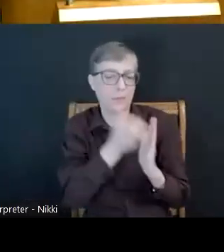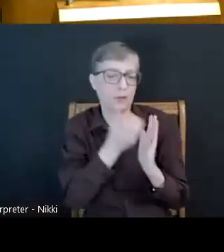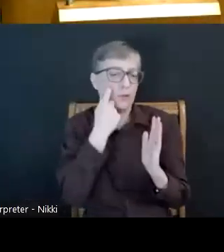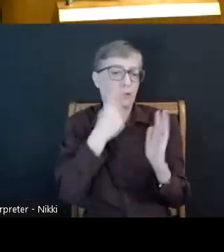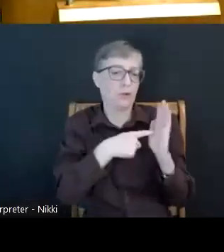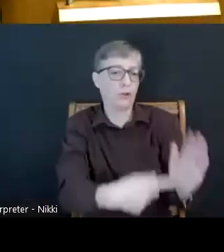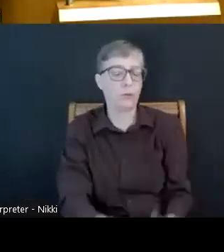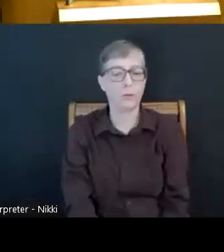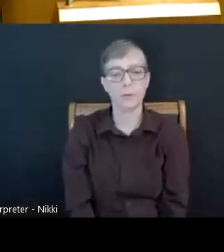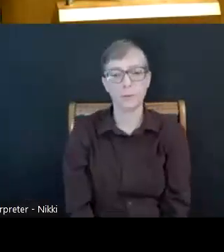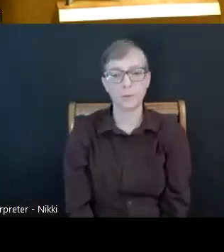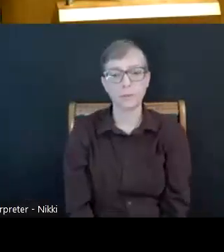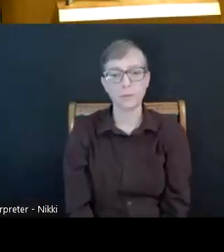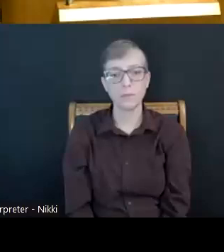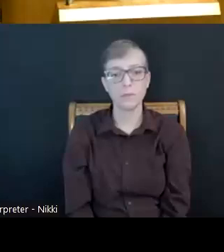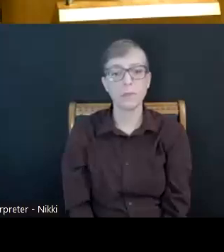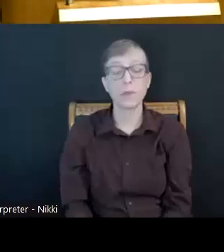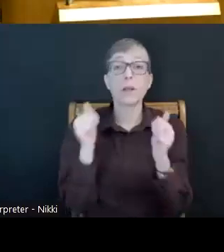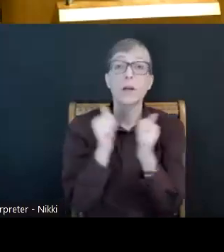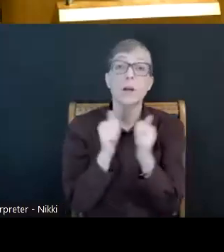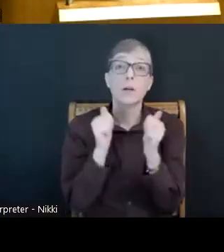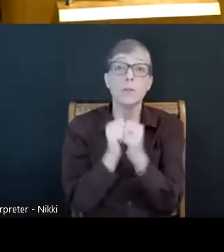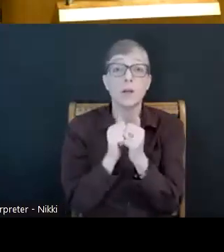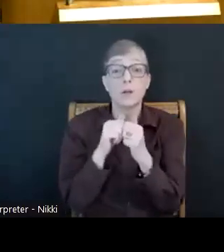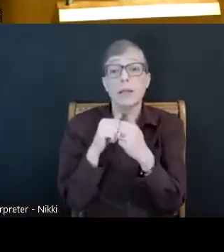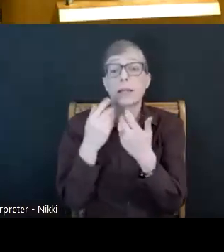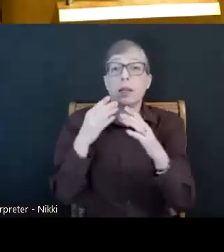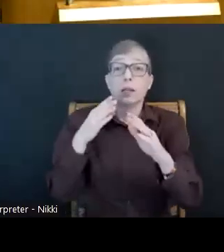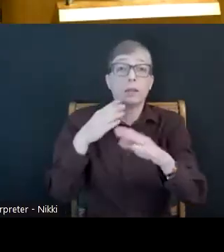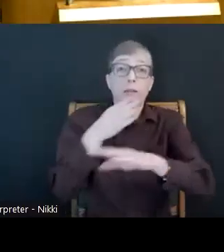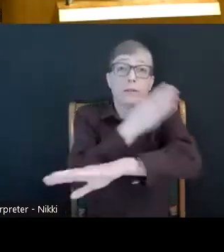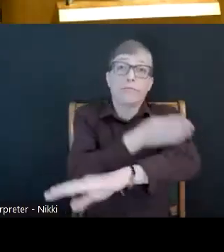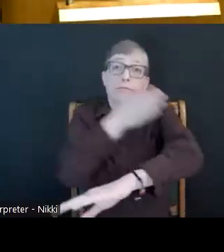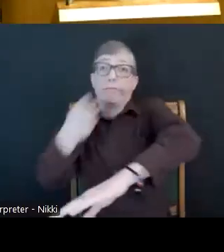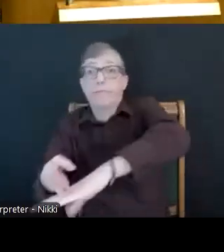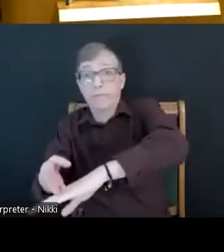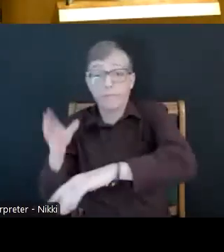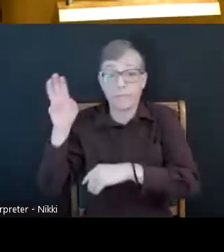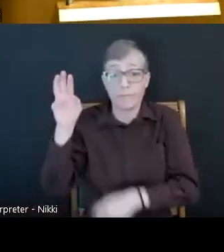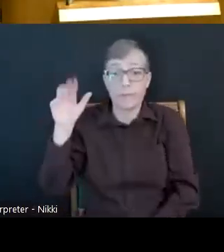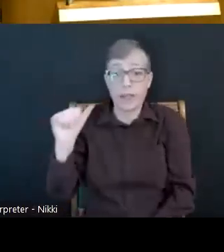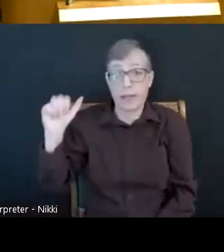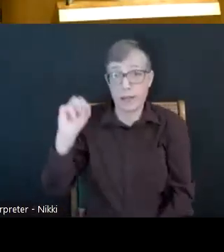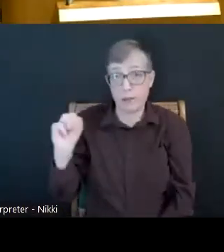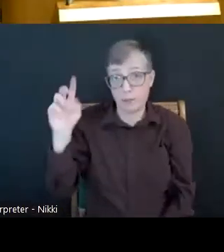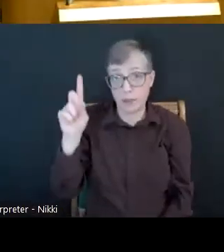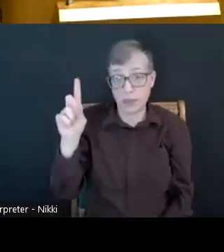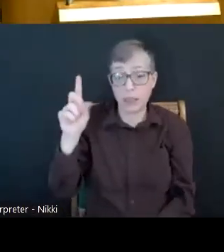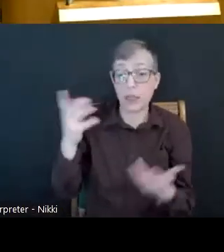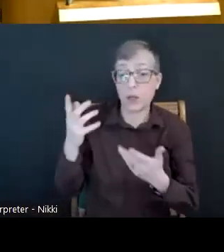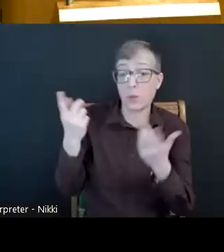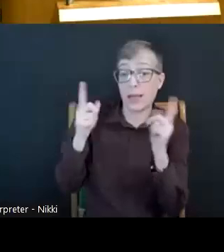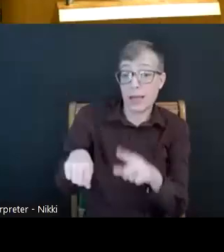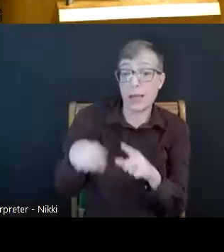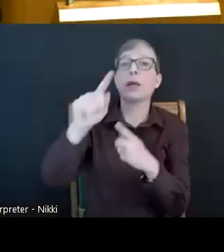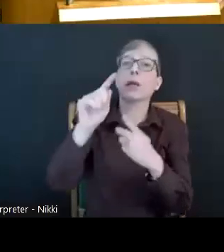But with advanced macular degeneration, you unfortunately get situations like this where there's more